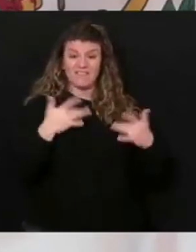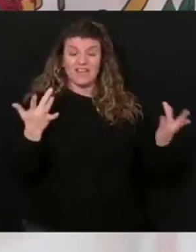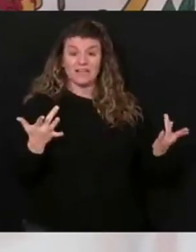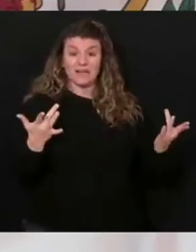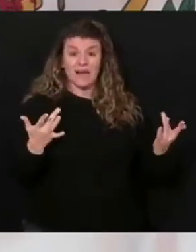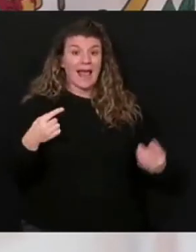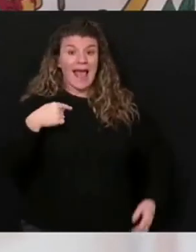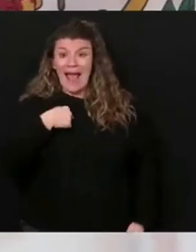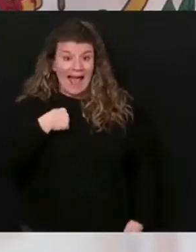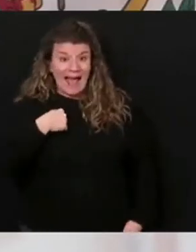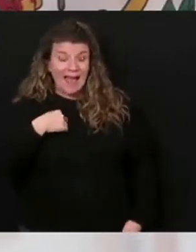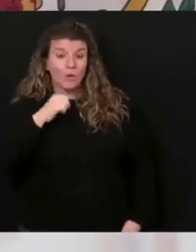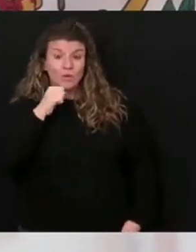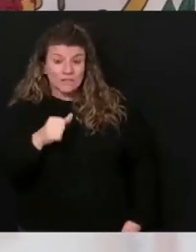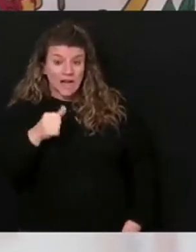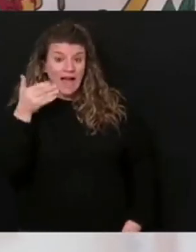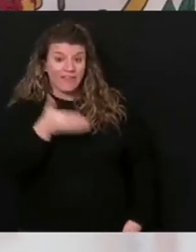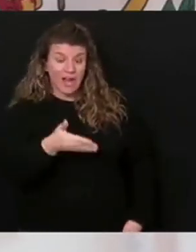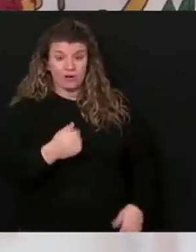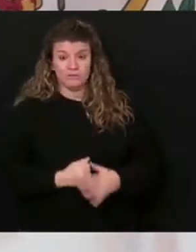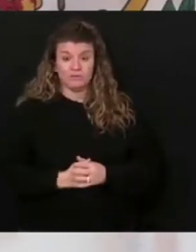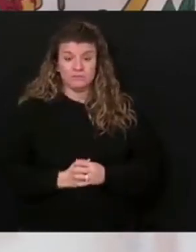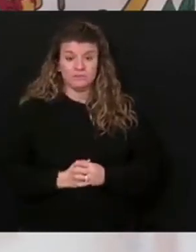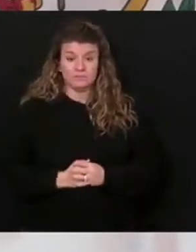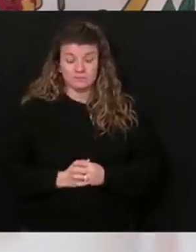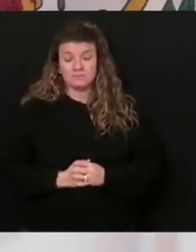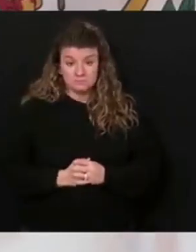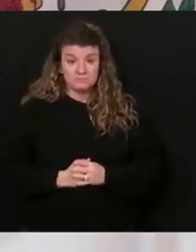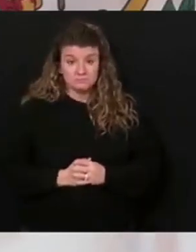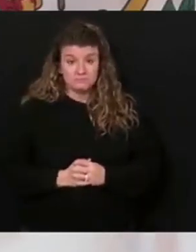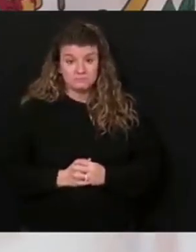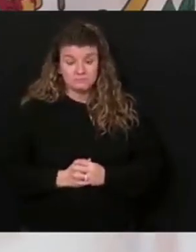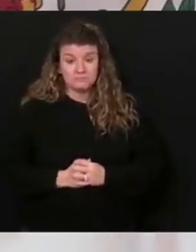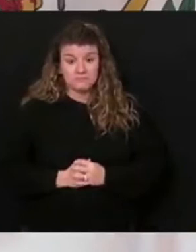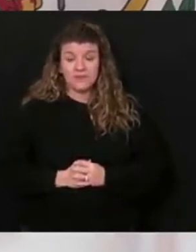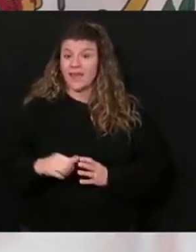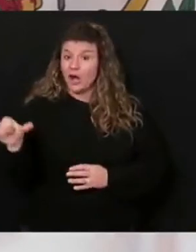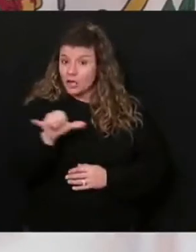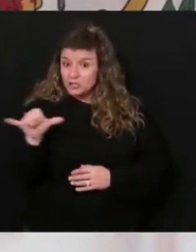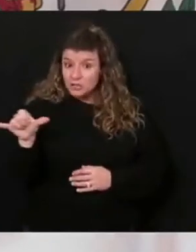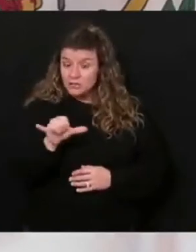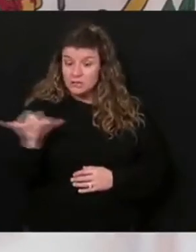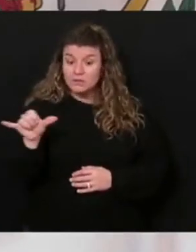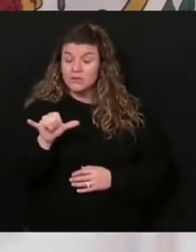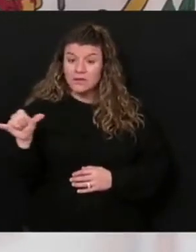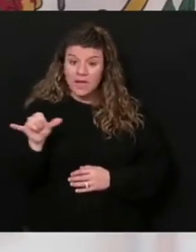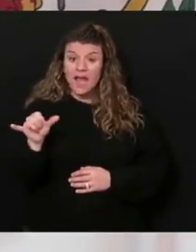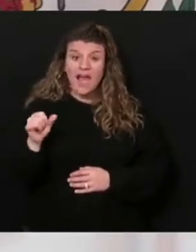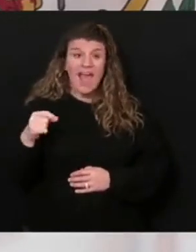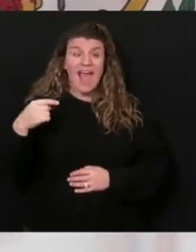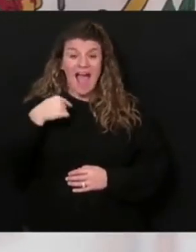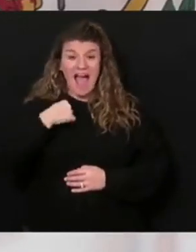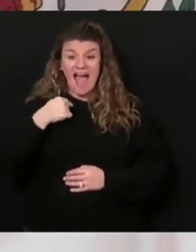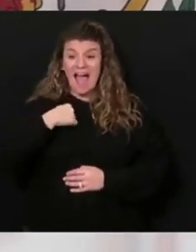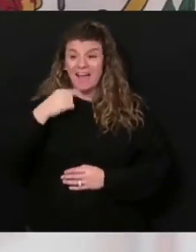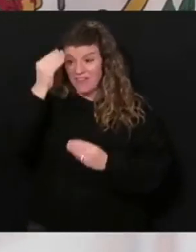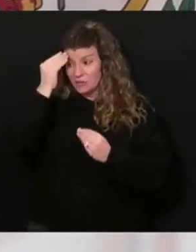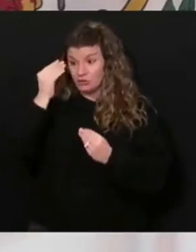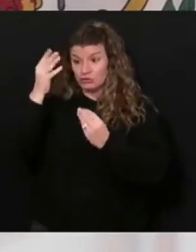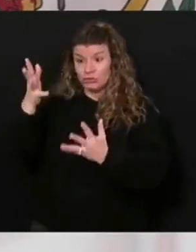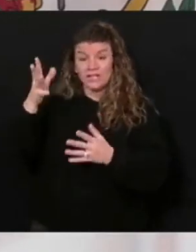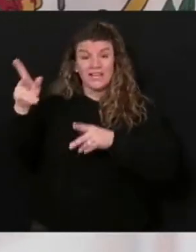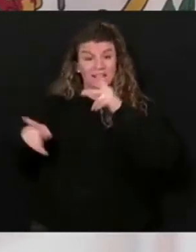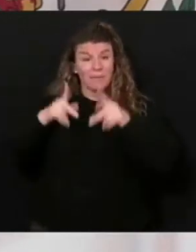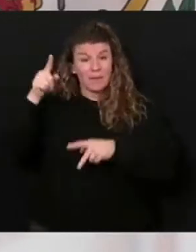there. And I can also tell you that I have instructed the people at